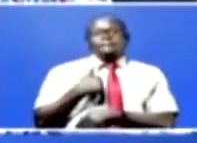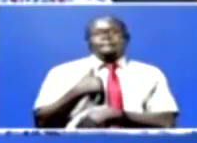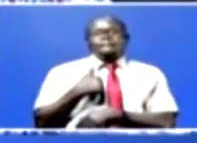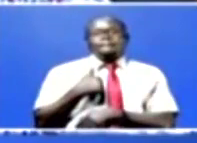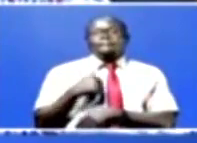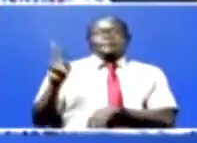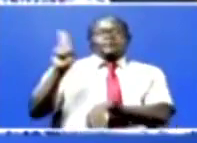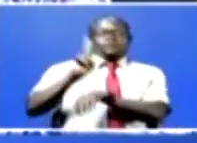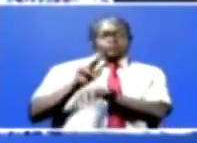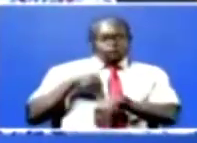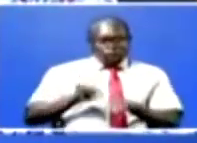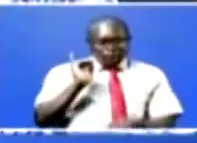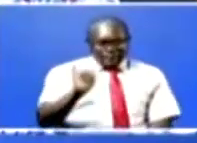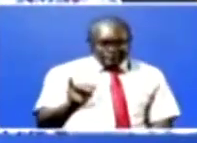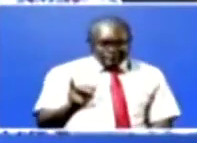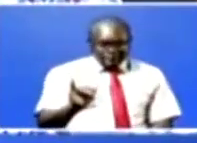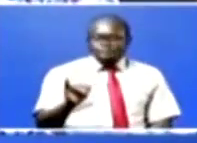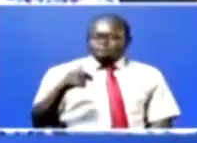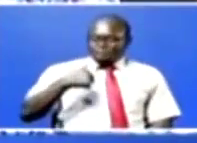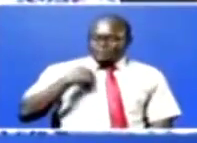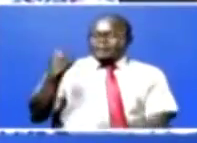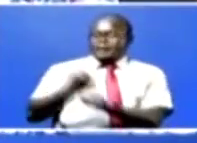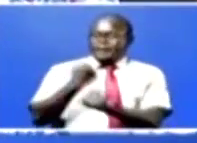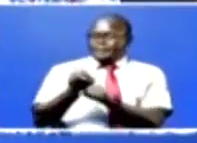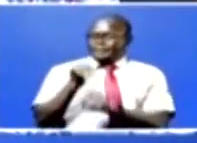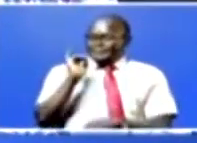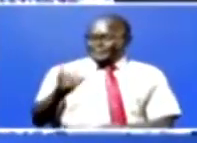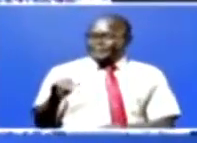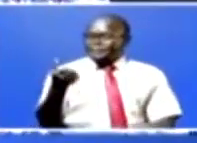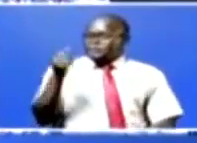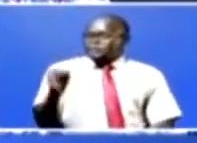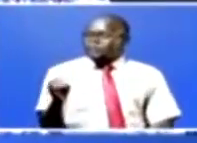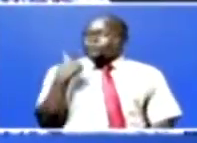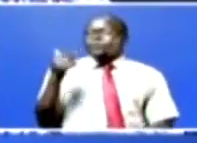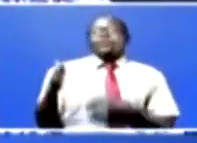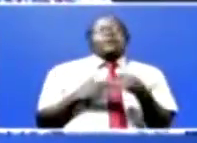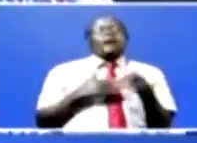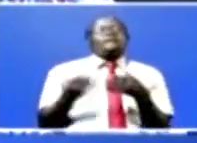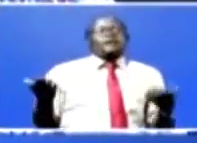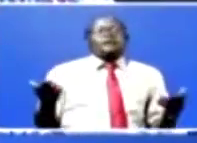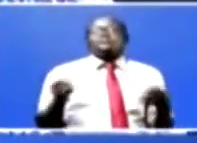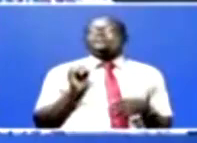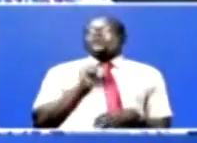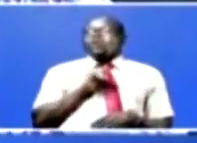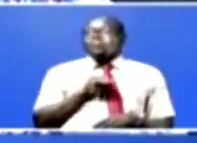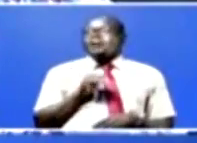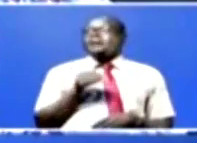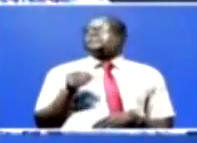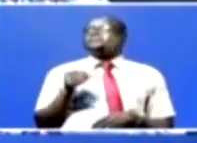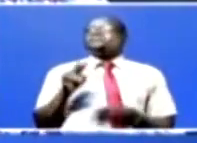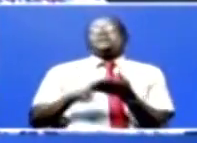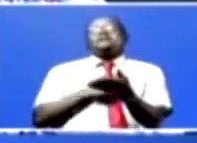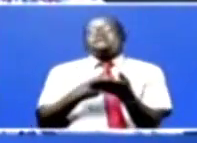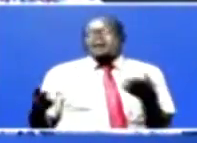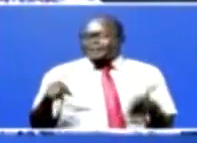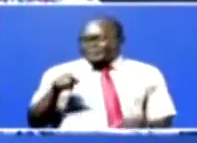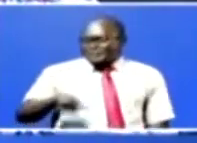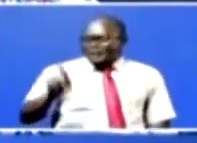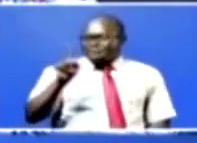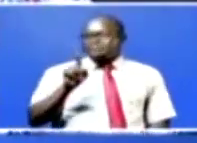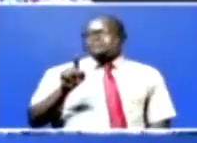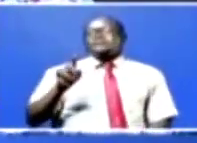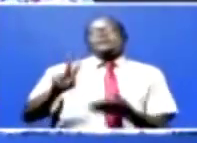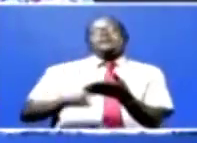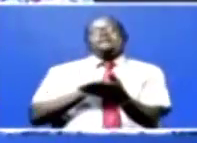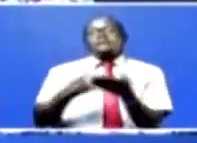to execute, and which I did. So whoever is complaining or being failed, I think is the one who